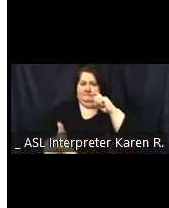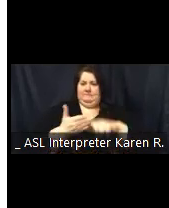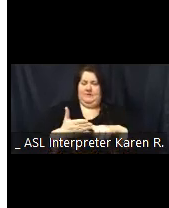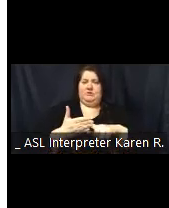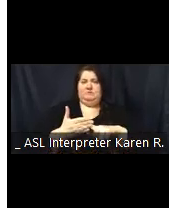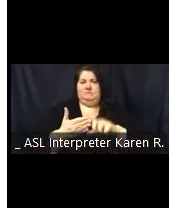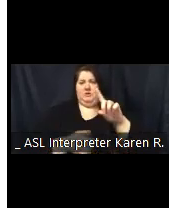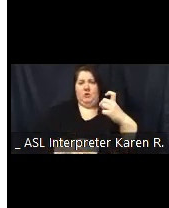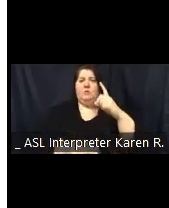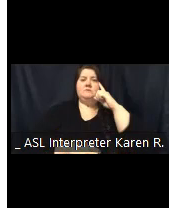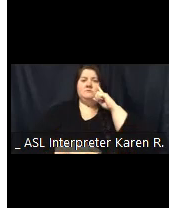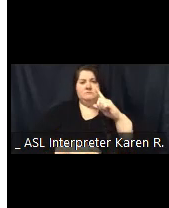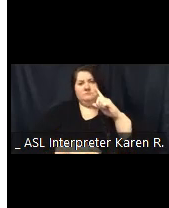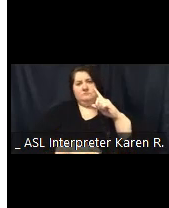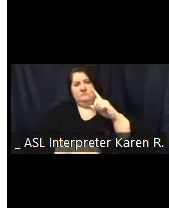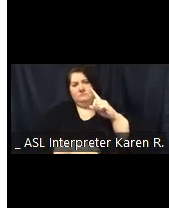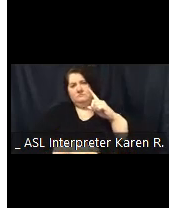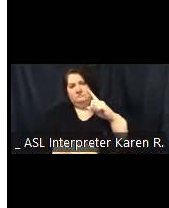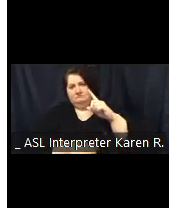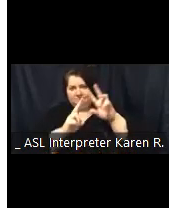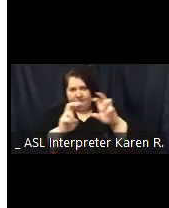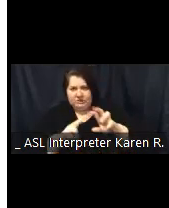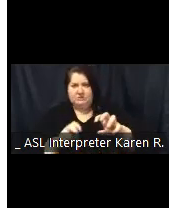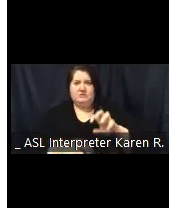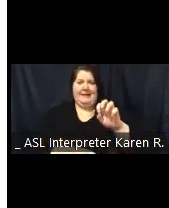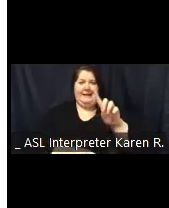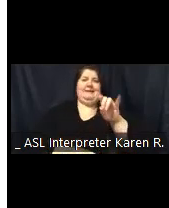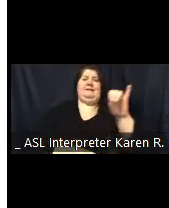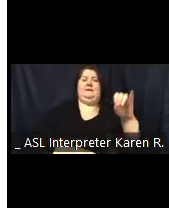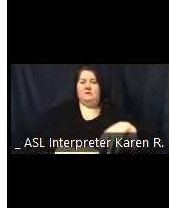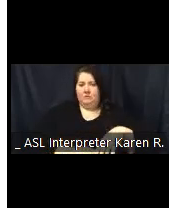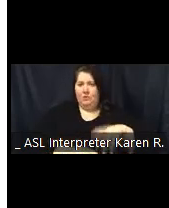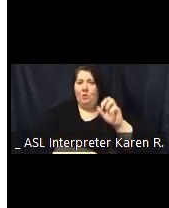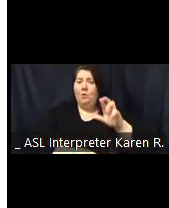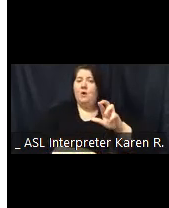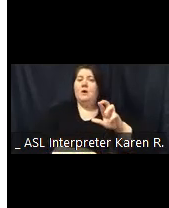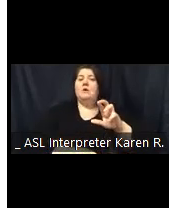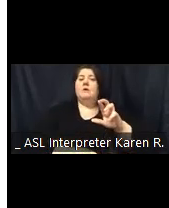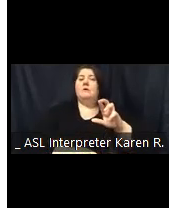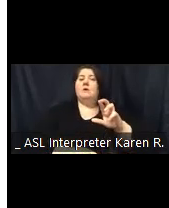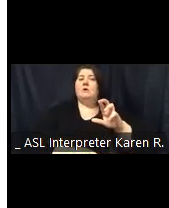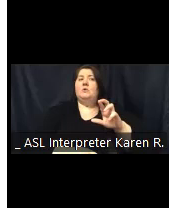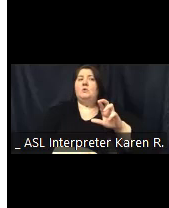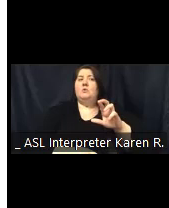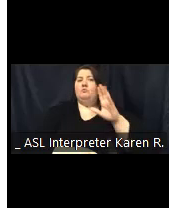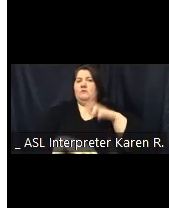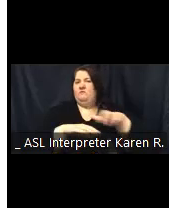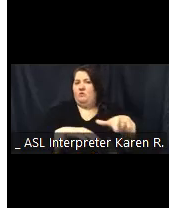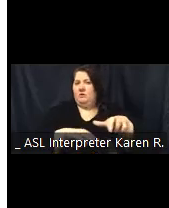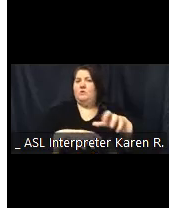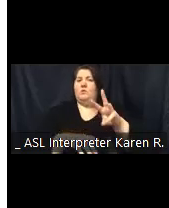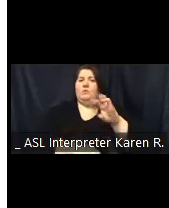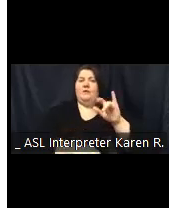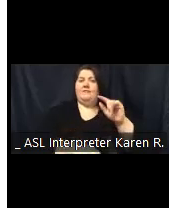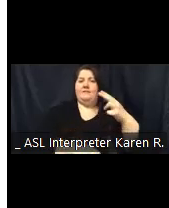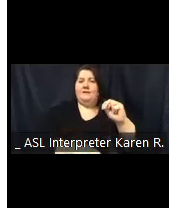EDI, to the DMS or Within Reach, or using a referral form to Within Reach. Another way a child might